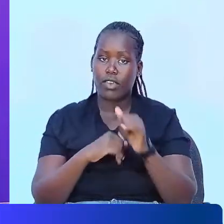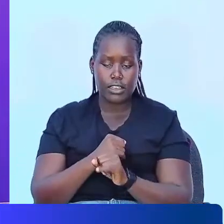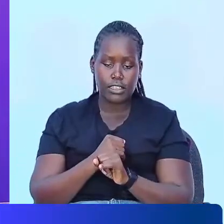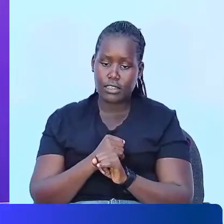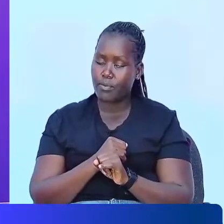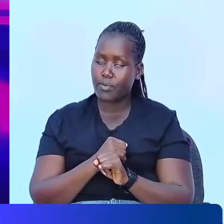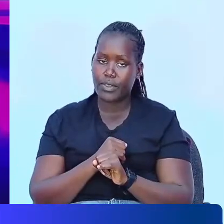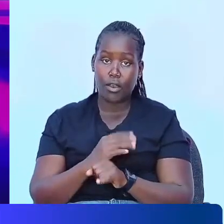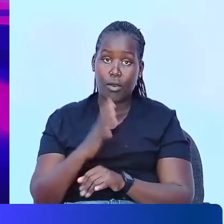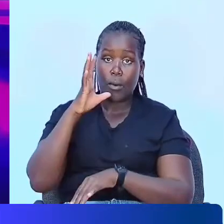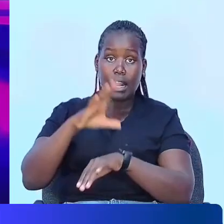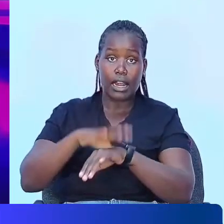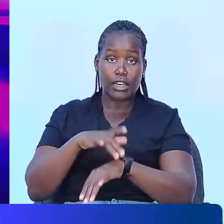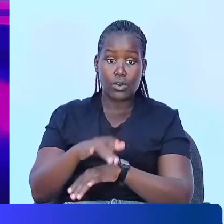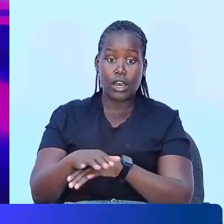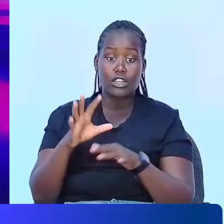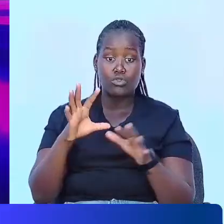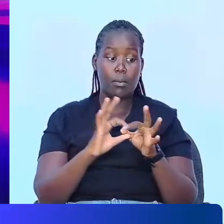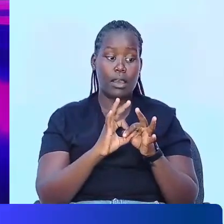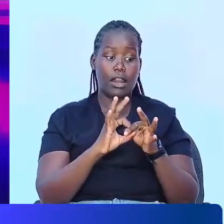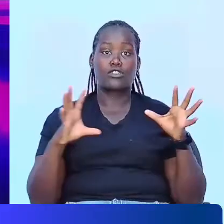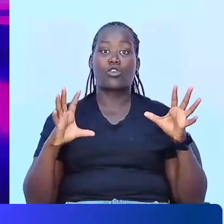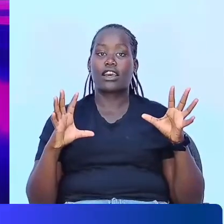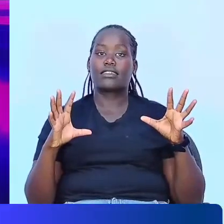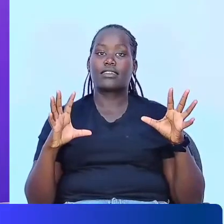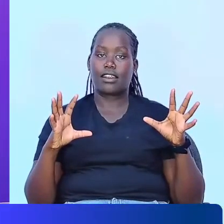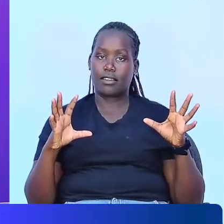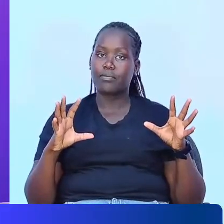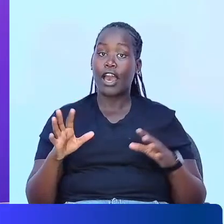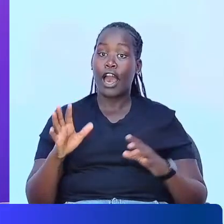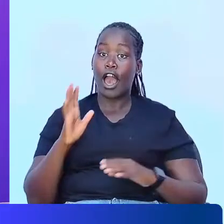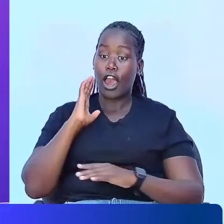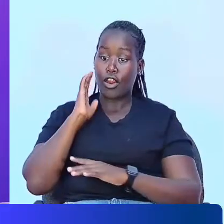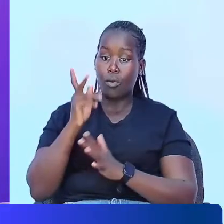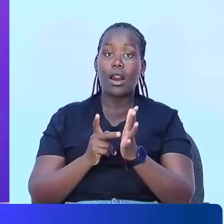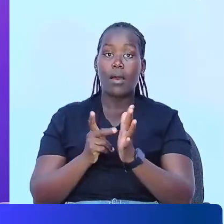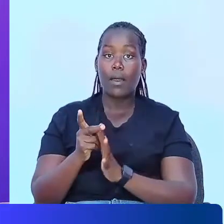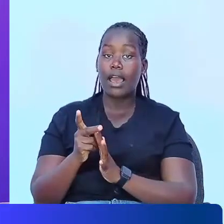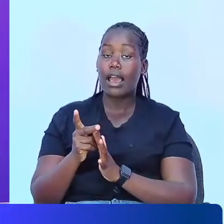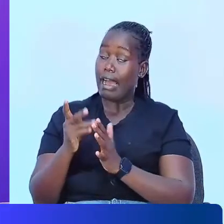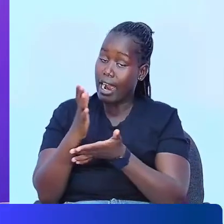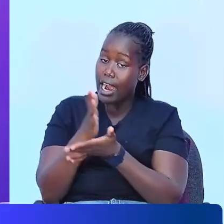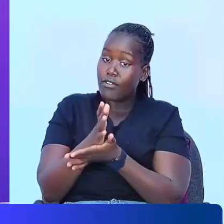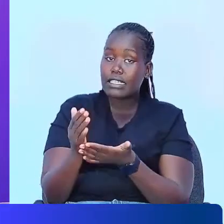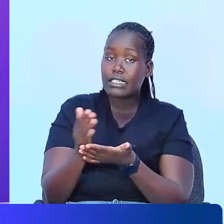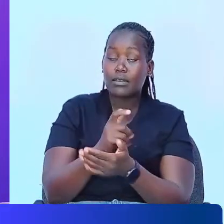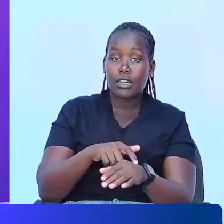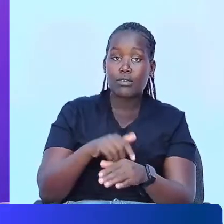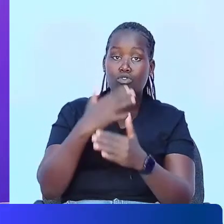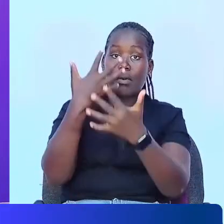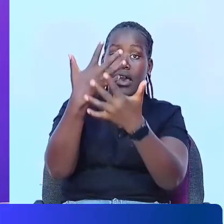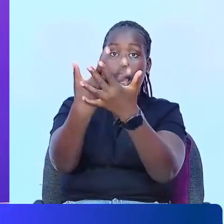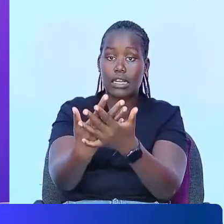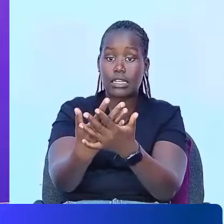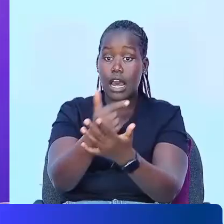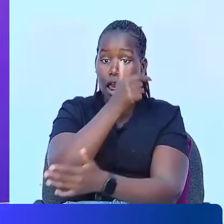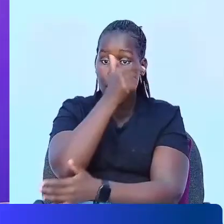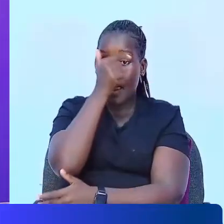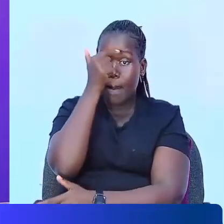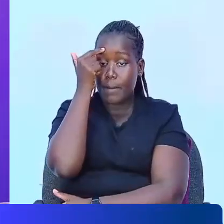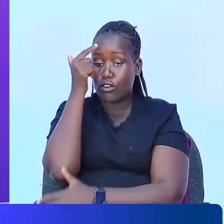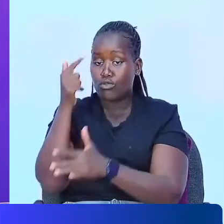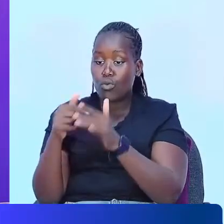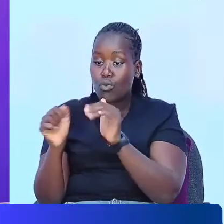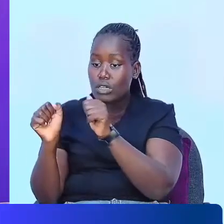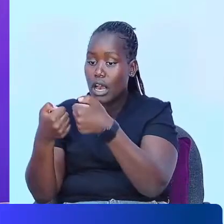It will be disconnected because, and you'll pay fines. One, in fact, sometimes you'll be arrested because you are holding. What happens